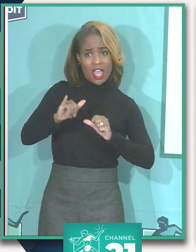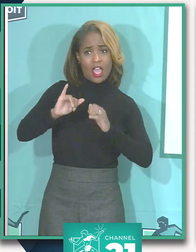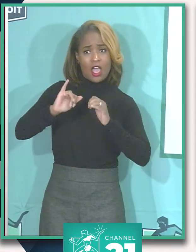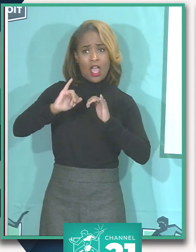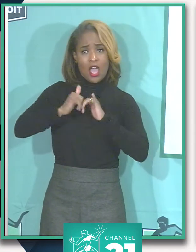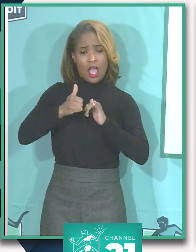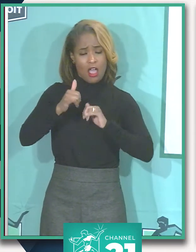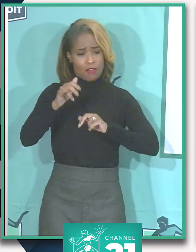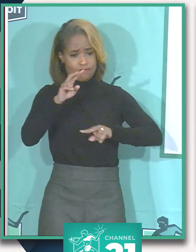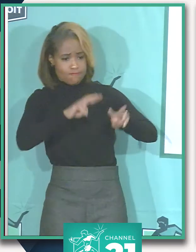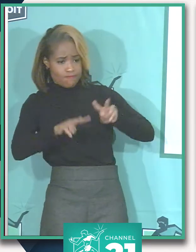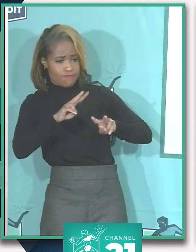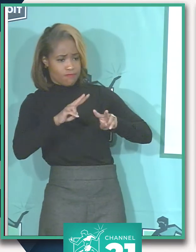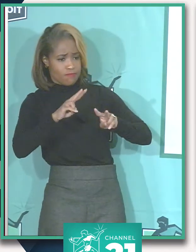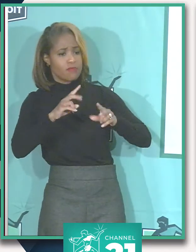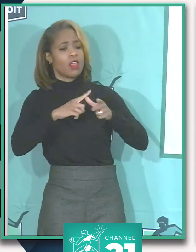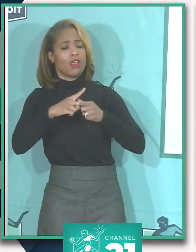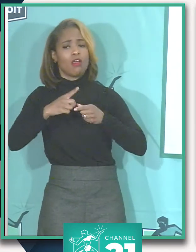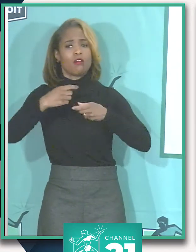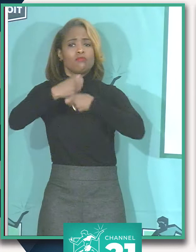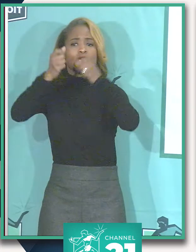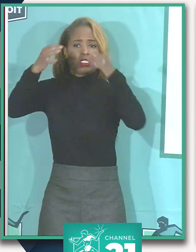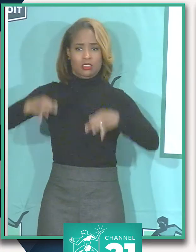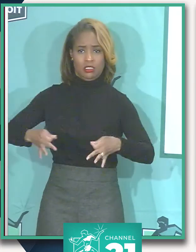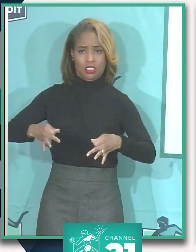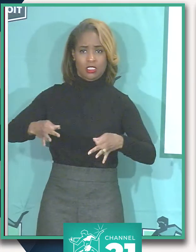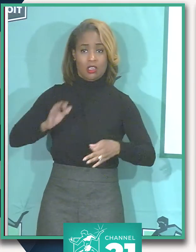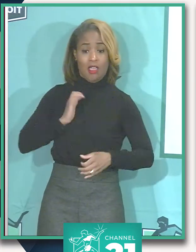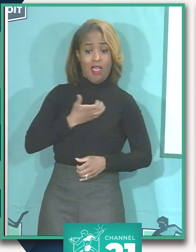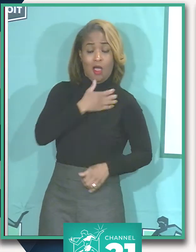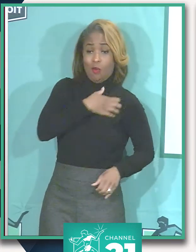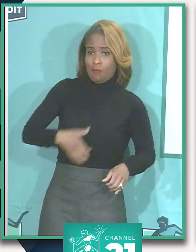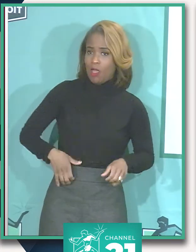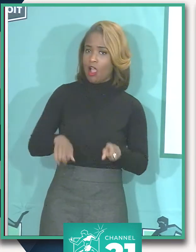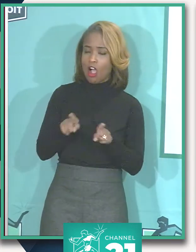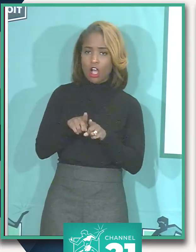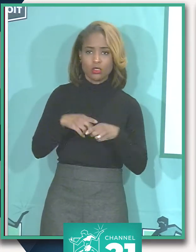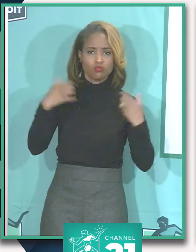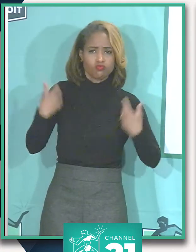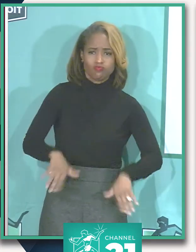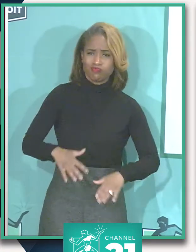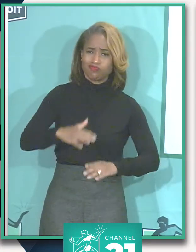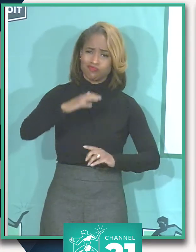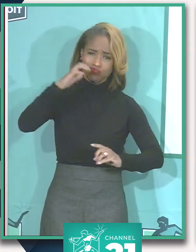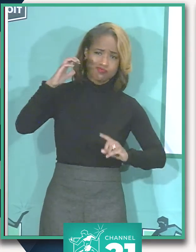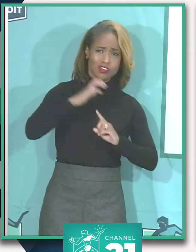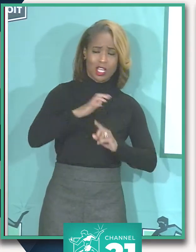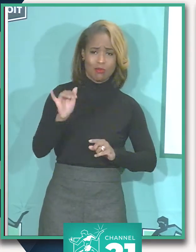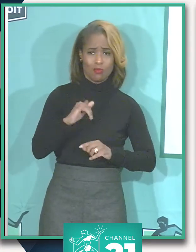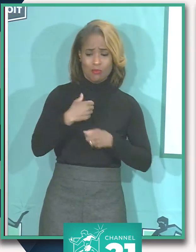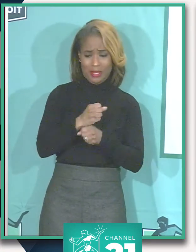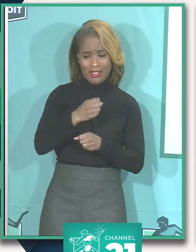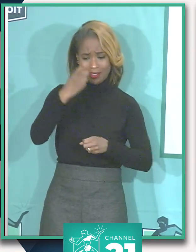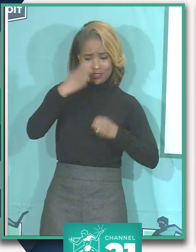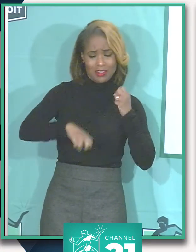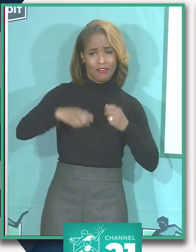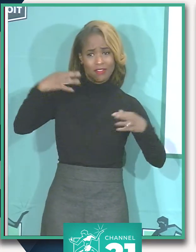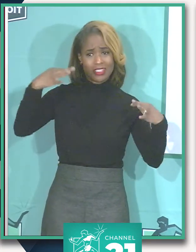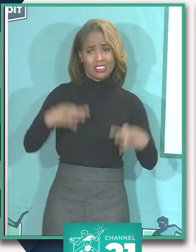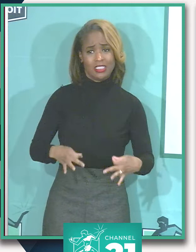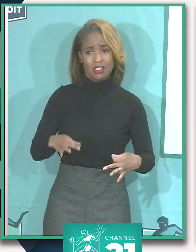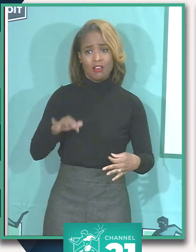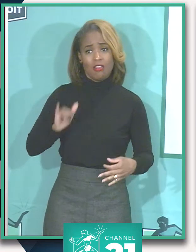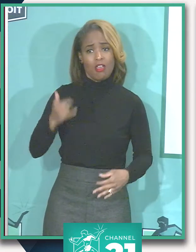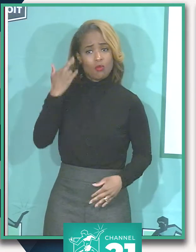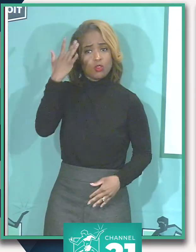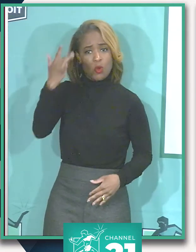that's why we are where we are. Our mayor has also been phenomenal in making tough decisions, and I think that is why